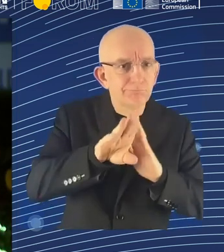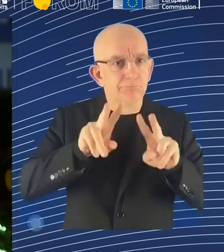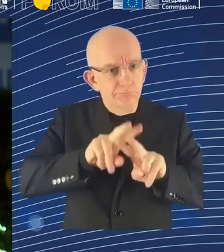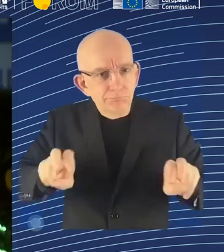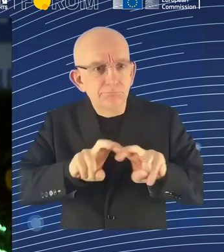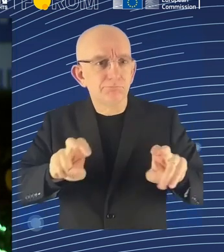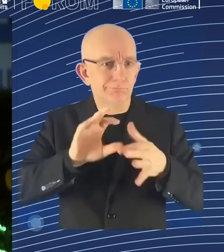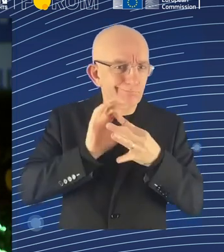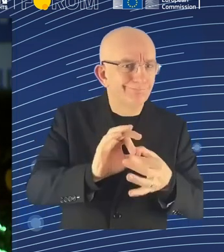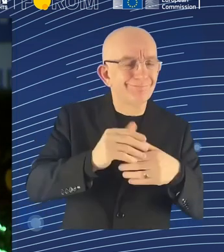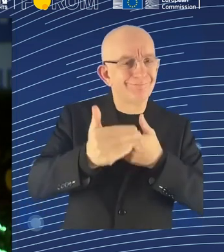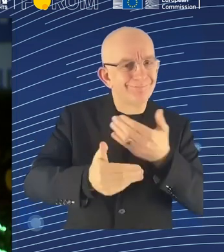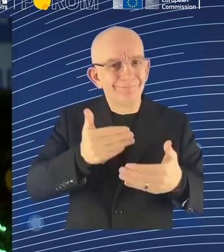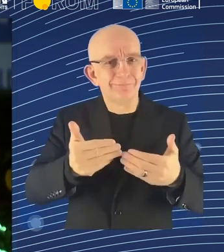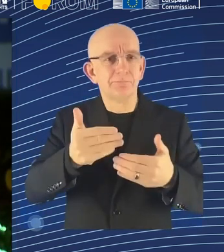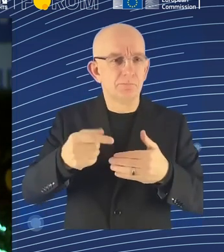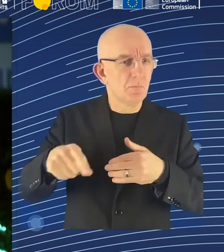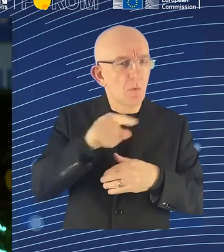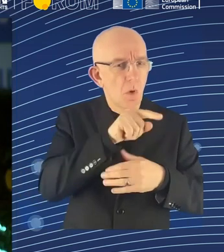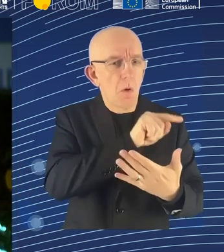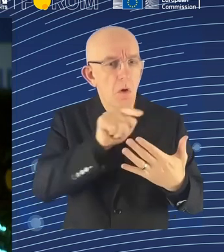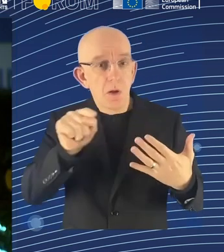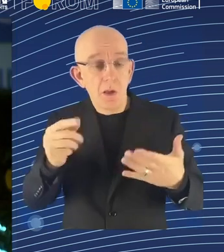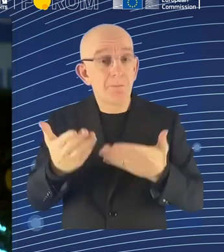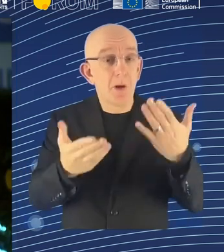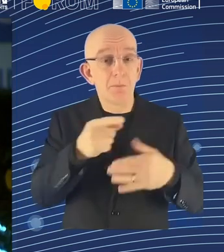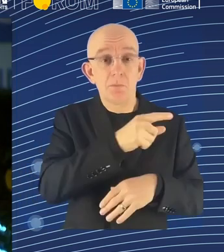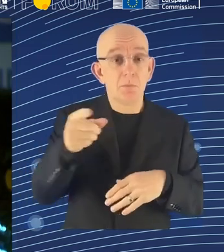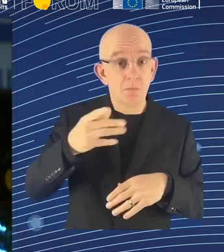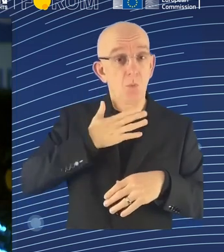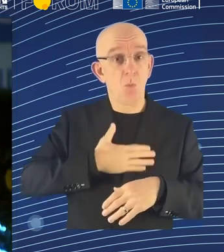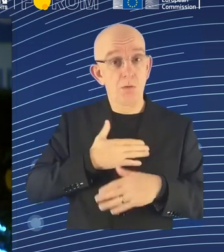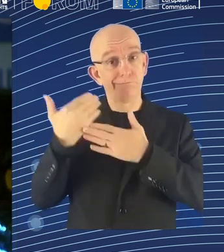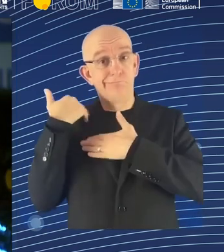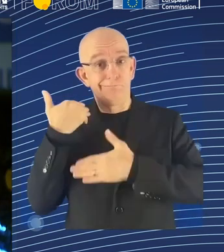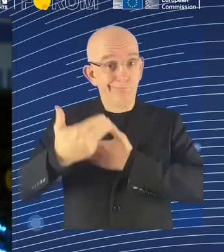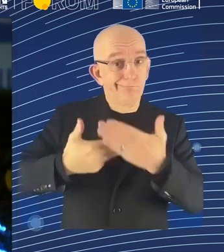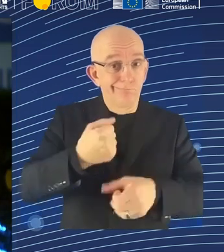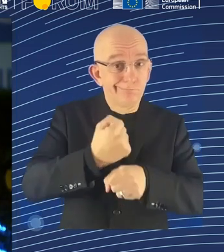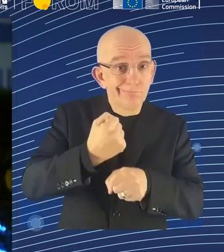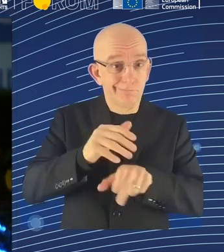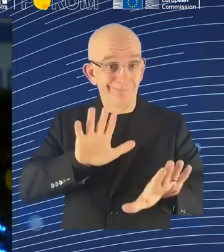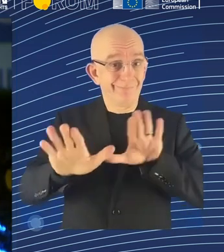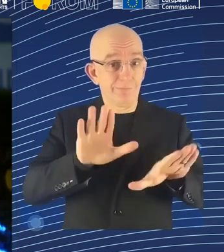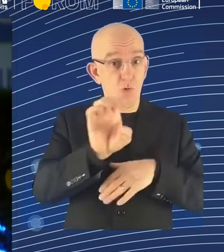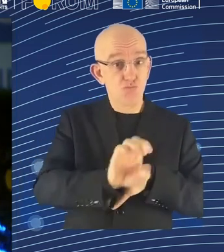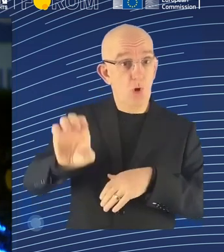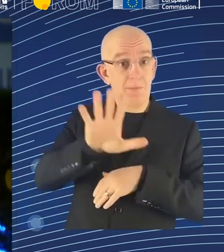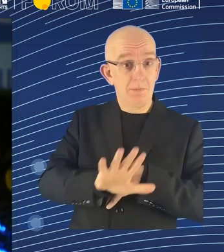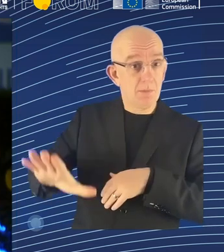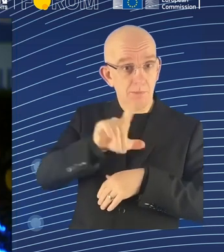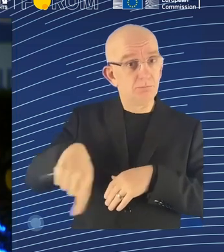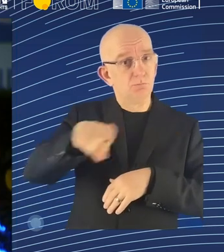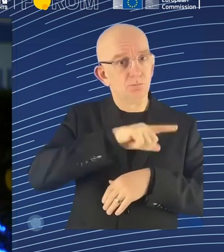are proposing artificial intelligence algorithms for healthcare, be our guests. There will be strict rules, but that's